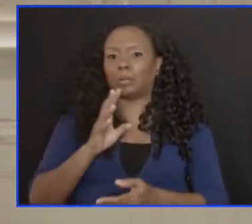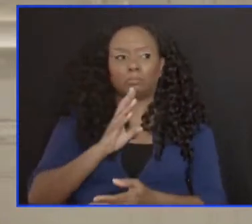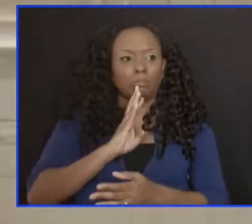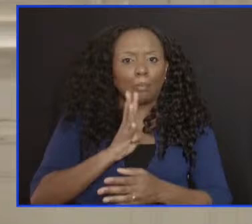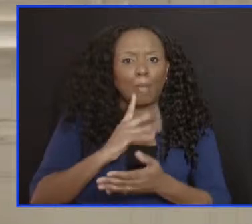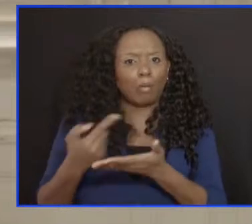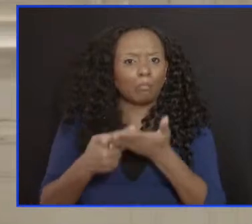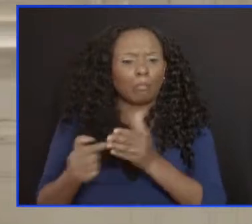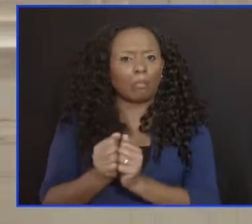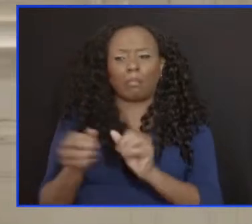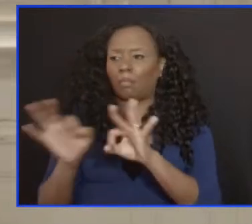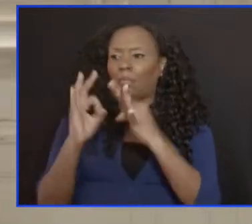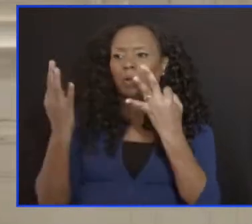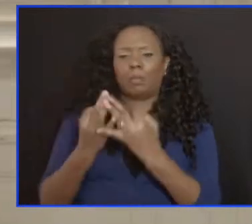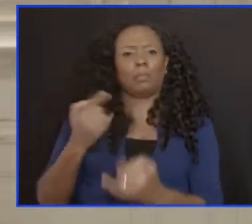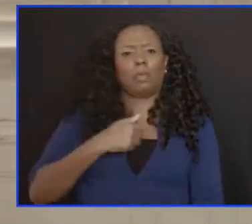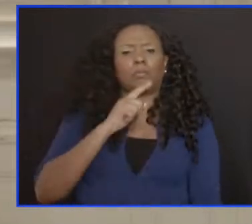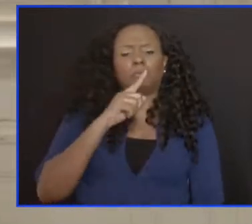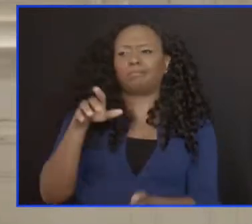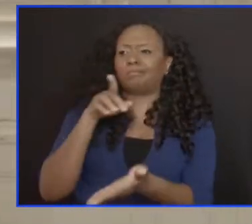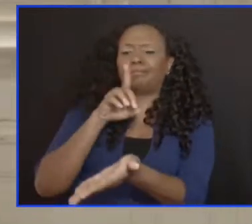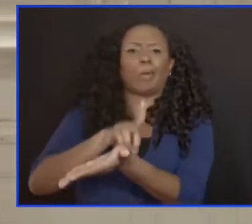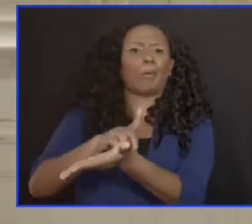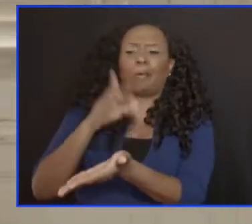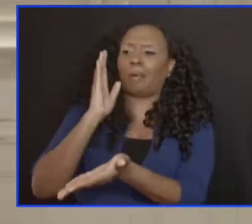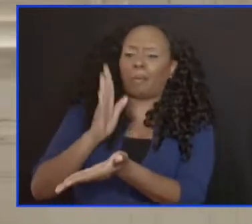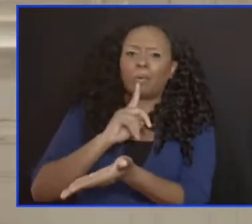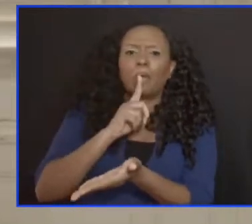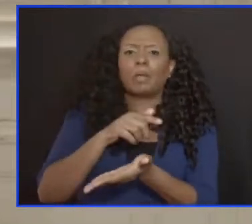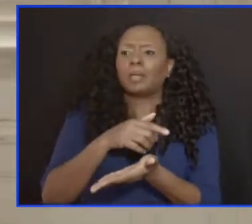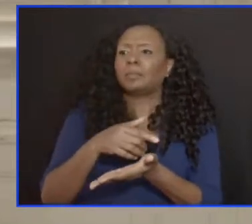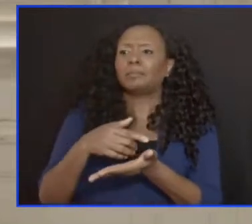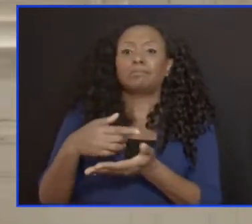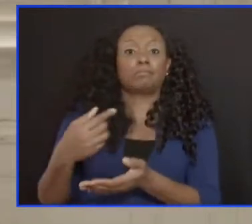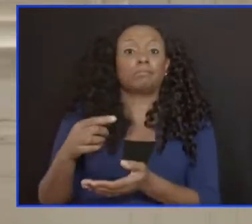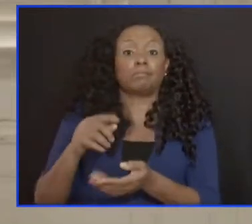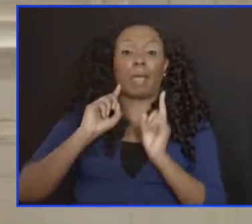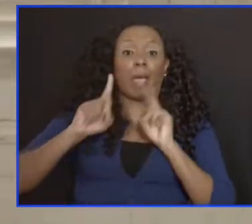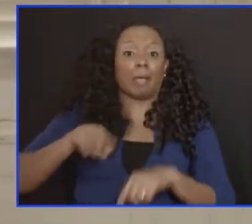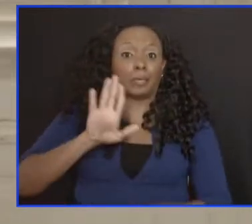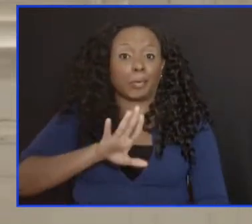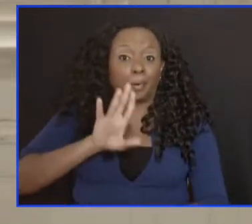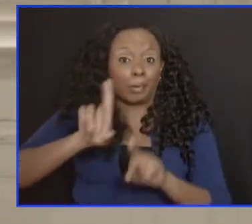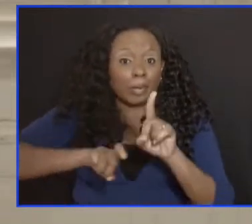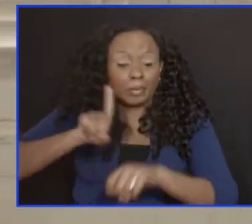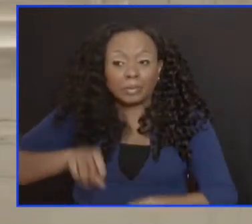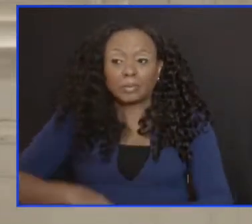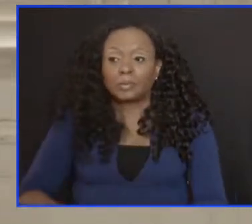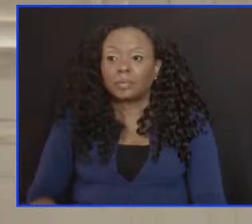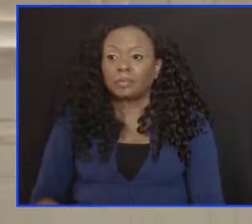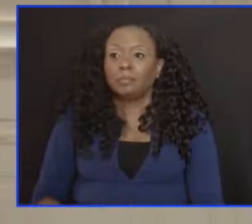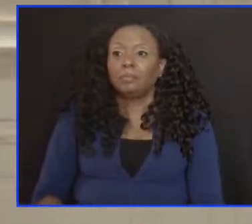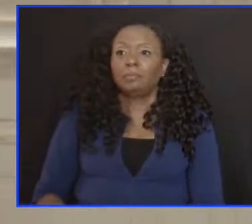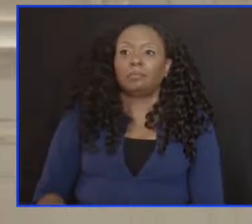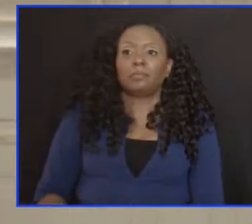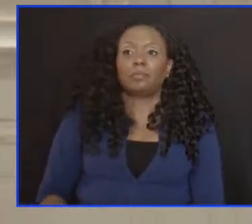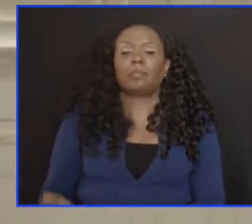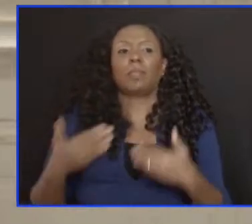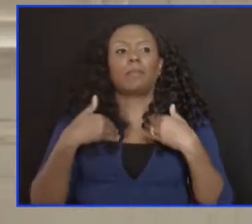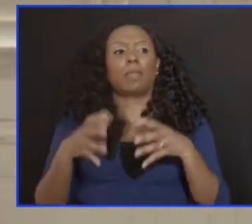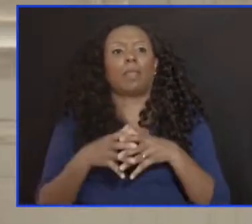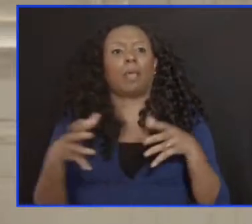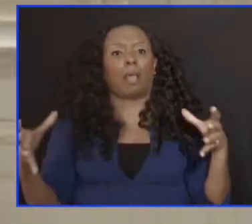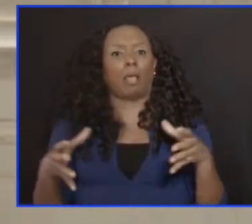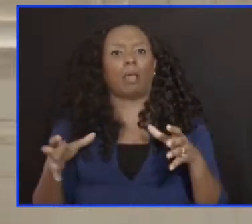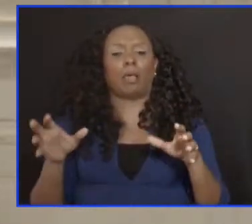questions, I'm sure the doctors on the ground will do that. But it's going to be in the afternoon, obviously, because we have 100 and something patients, David, and our aim